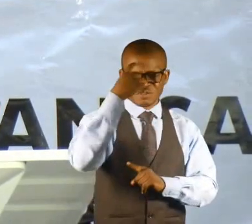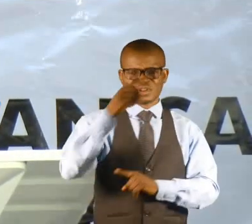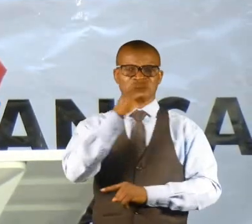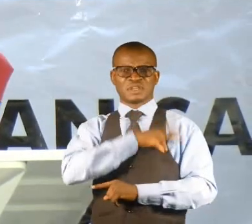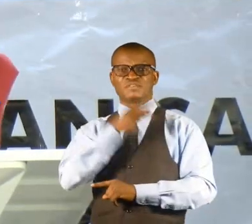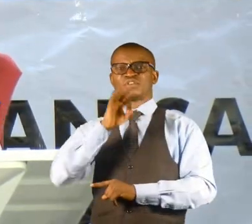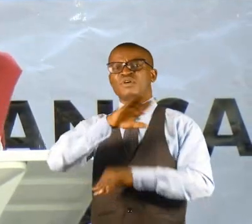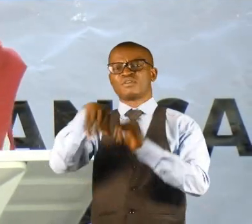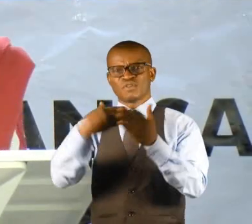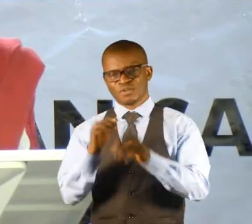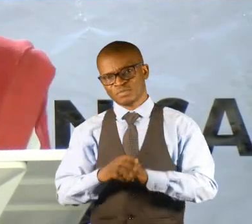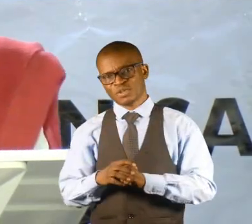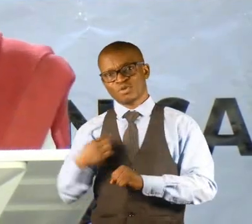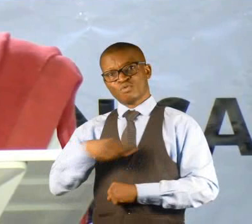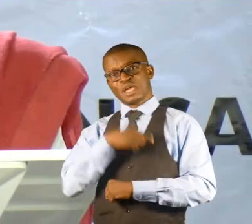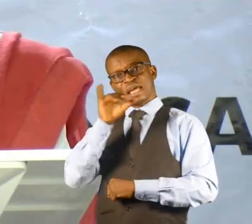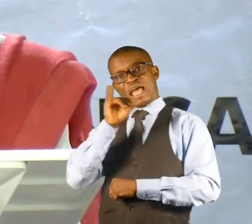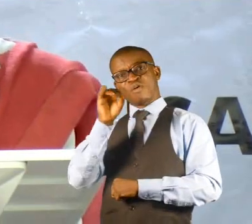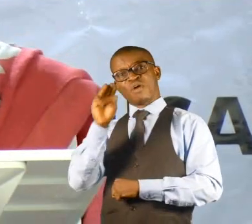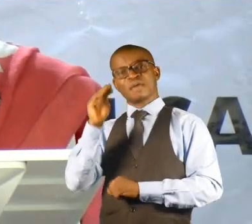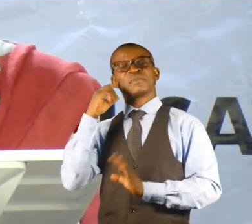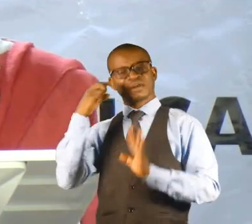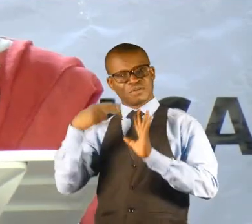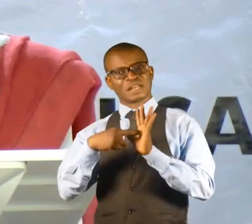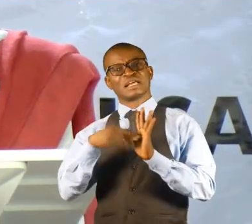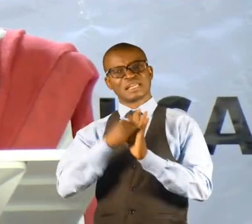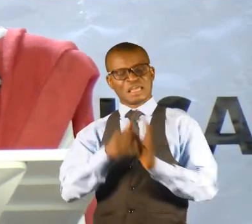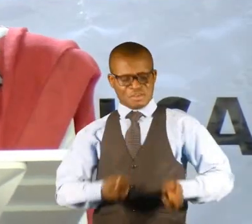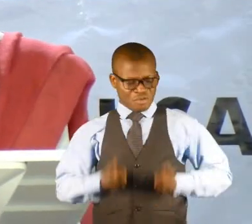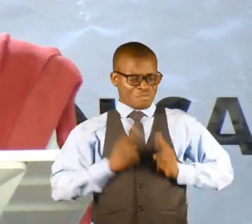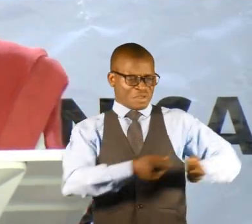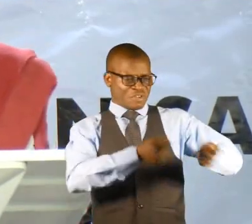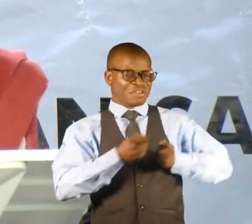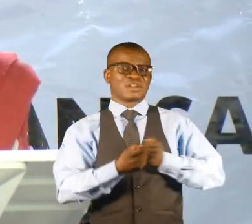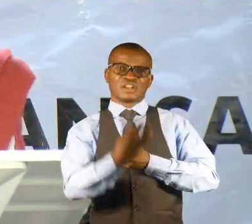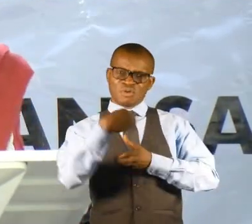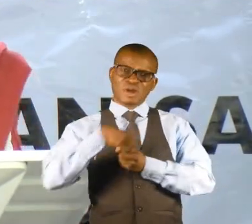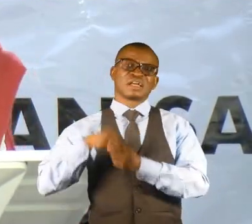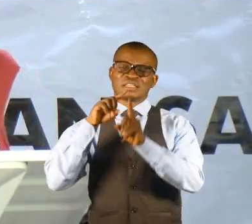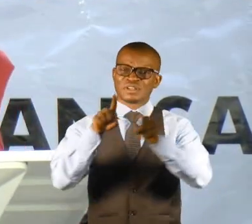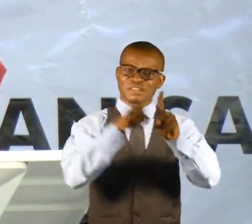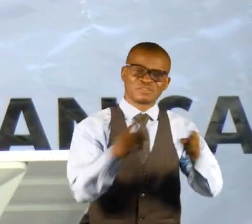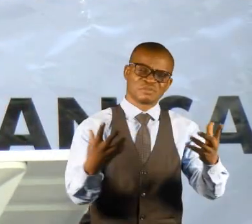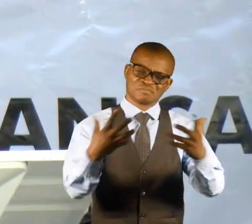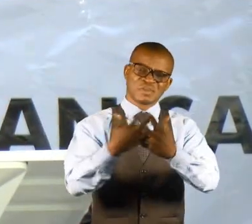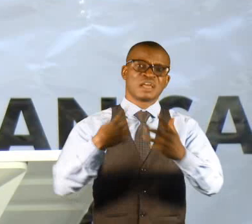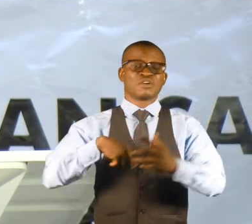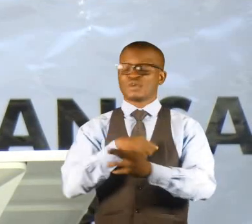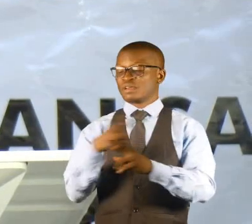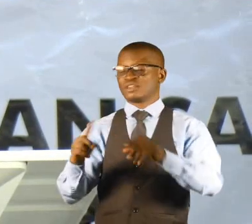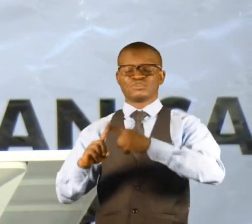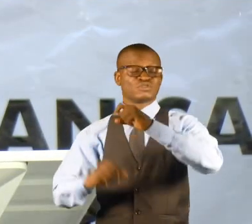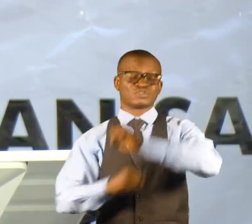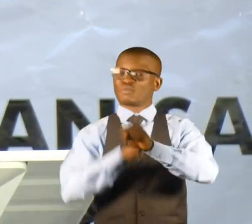migration for the benefit of all. As IOM, we recognize that human trafficking requires a multifaceted approach, and